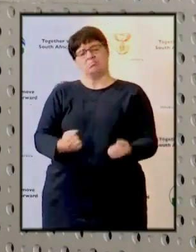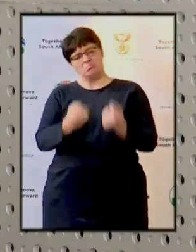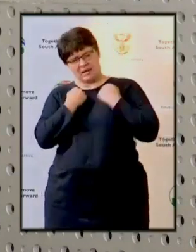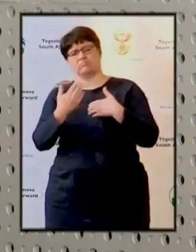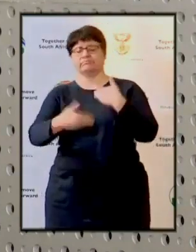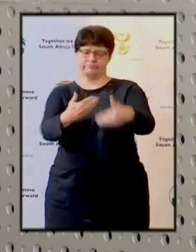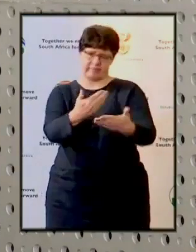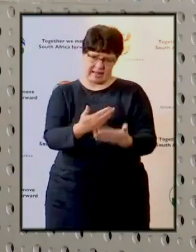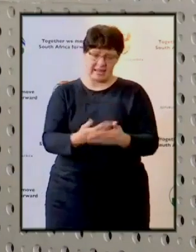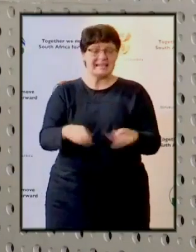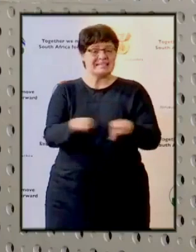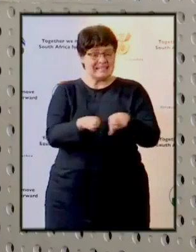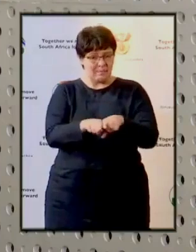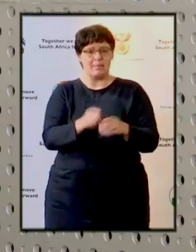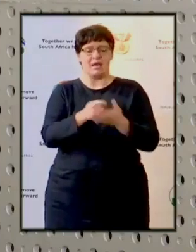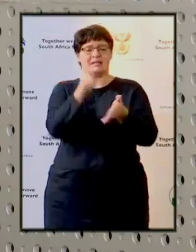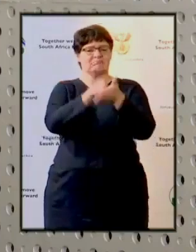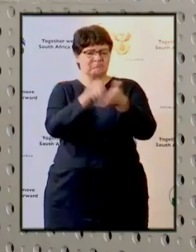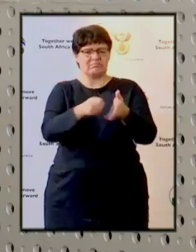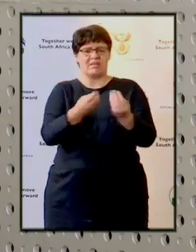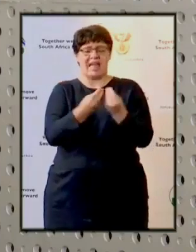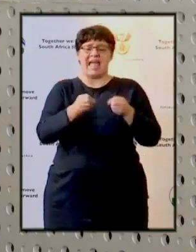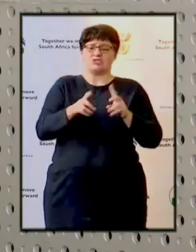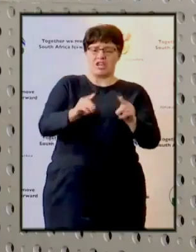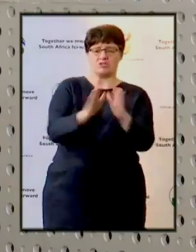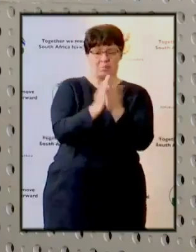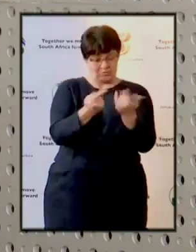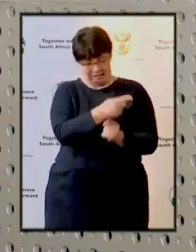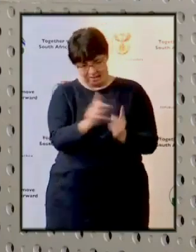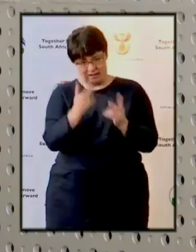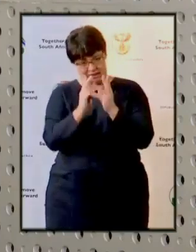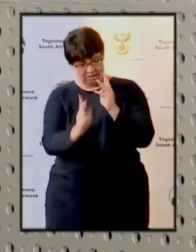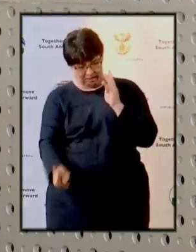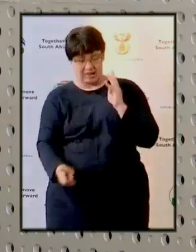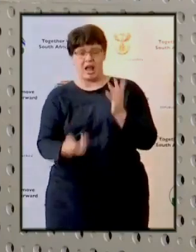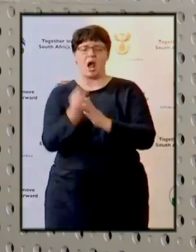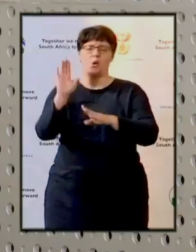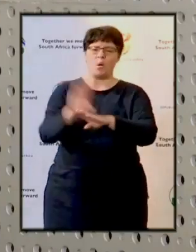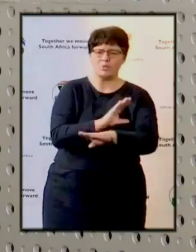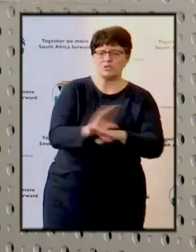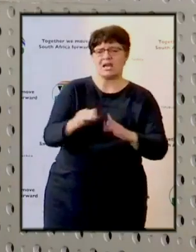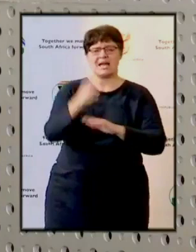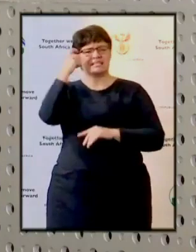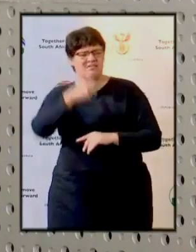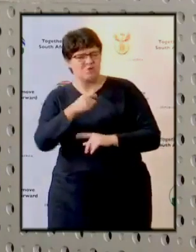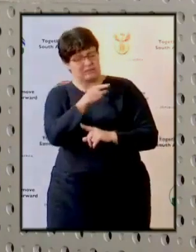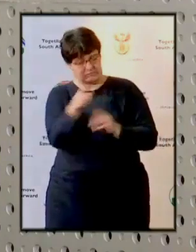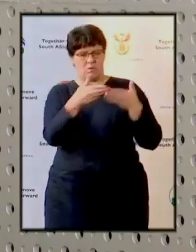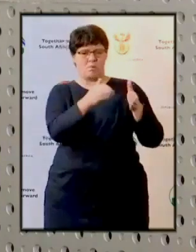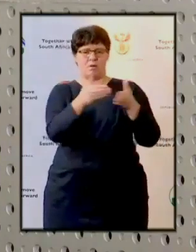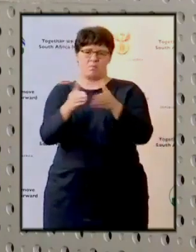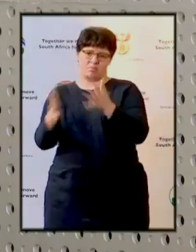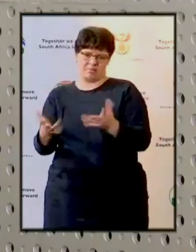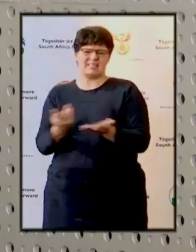as will stores selling stationery and educational books, as well as computers and cell phones and other home